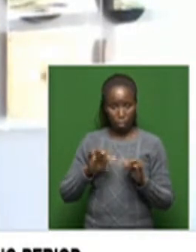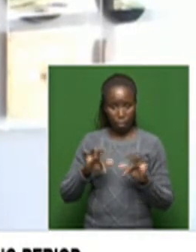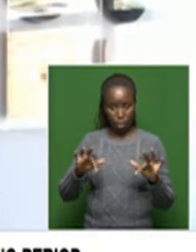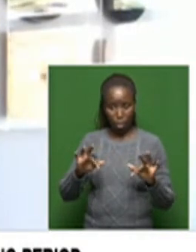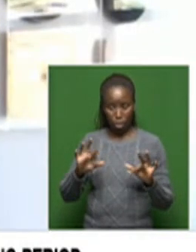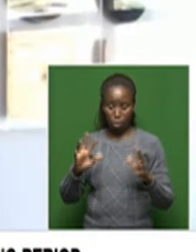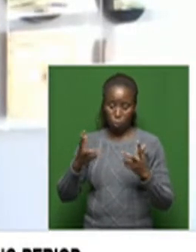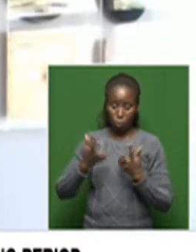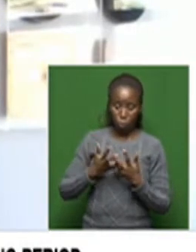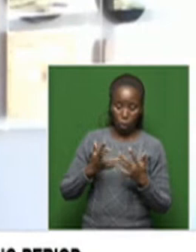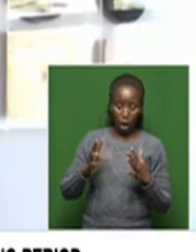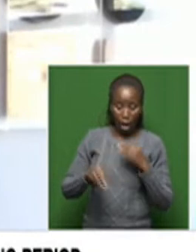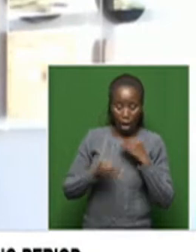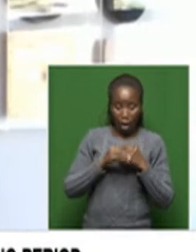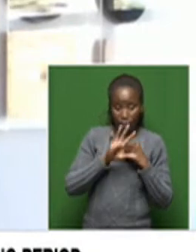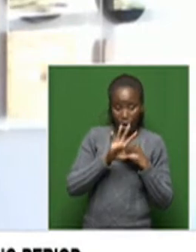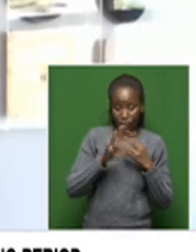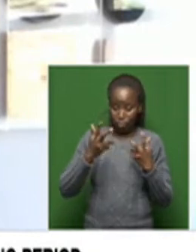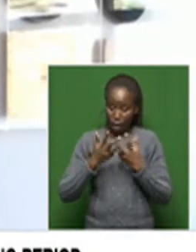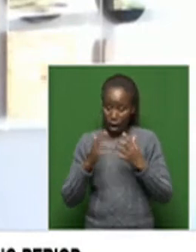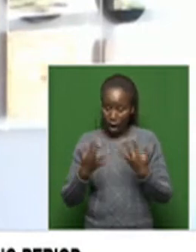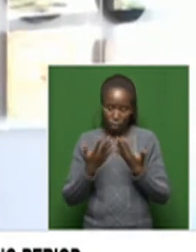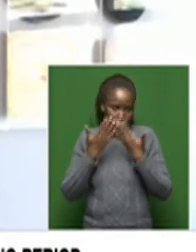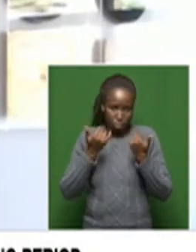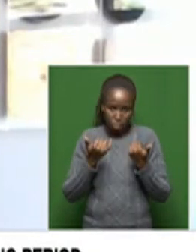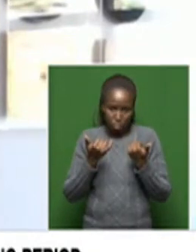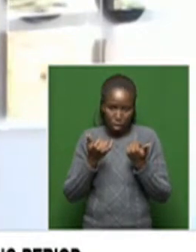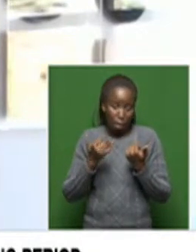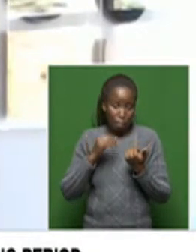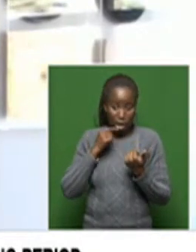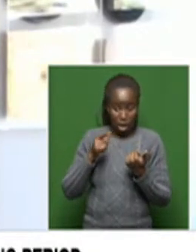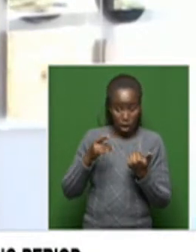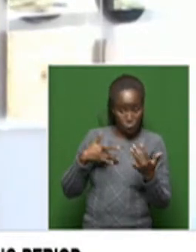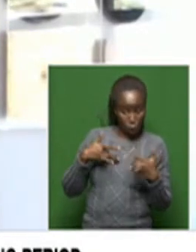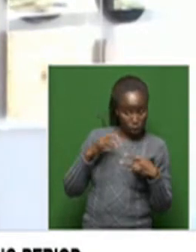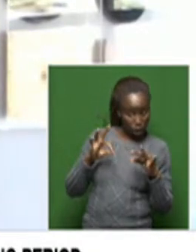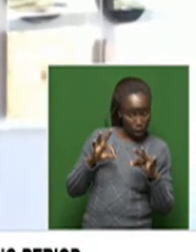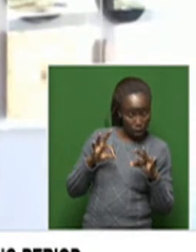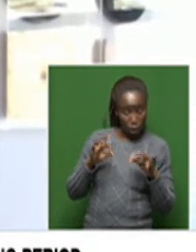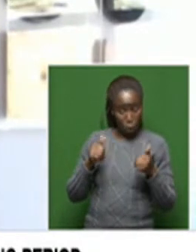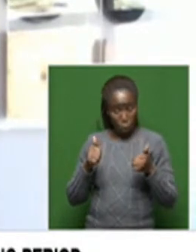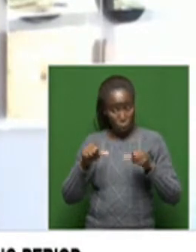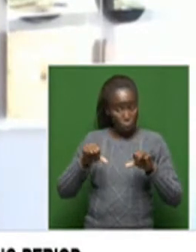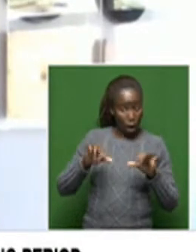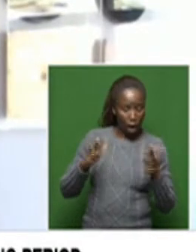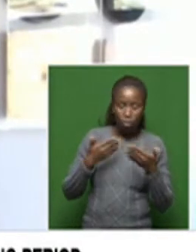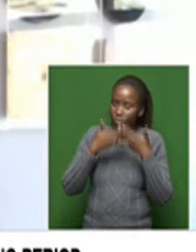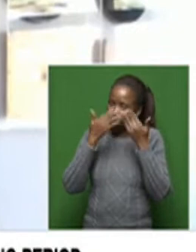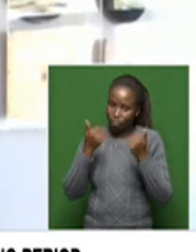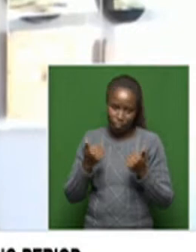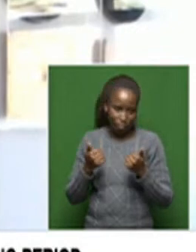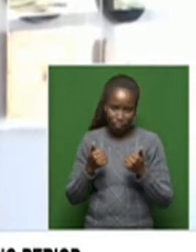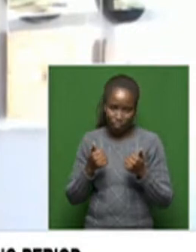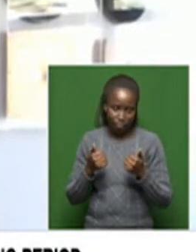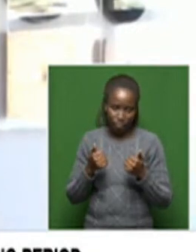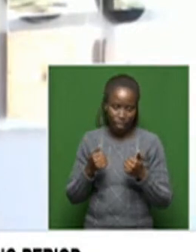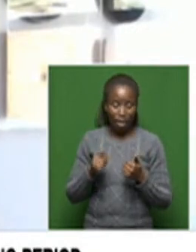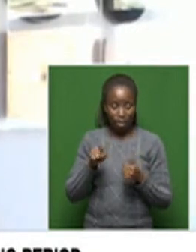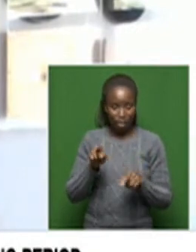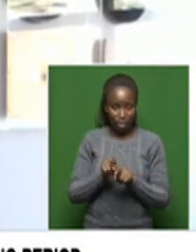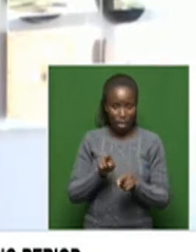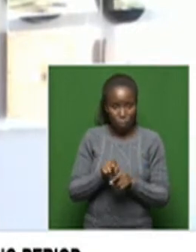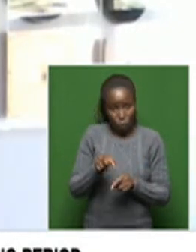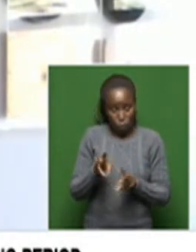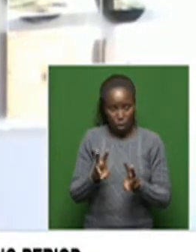COVID. We don't know whether this is going to be a concern or not a concern. These are not the same vaccines. The way that that vector has been made,